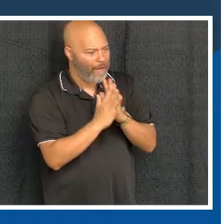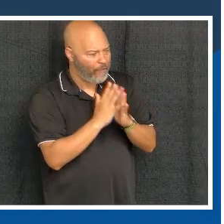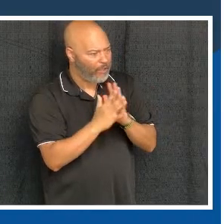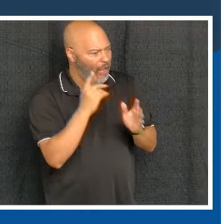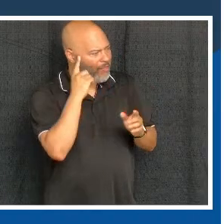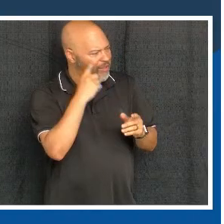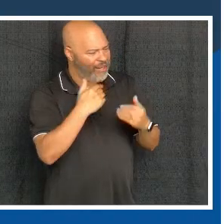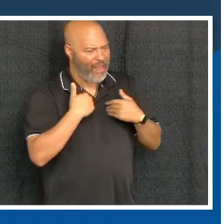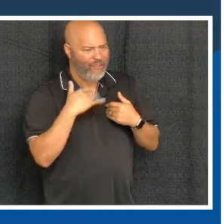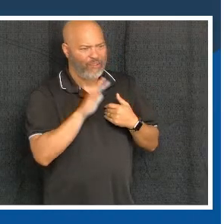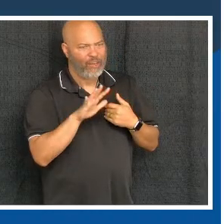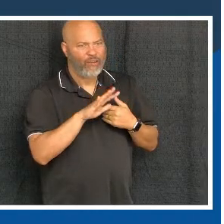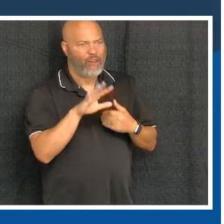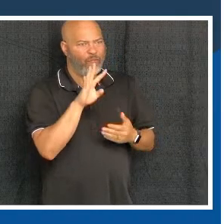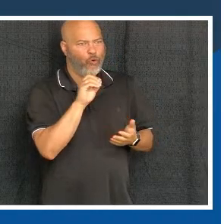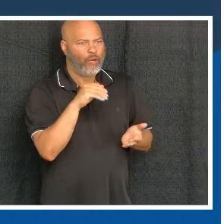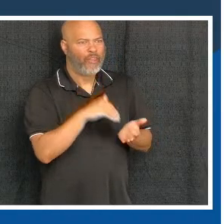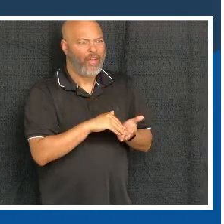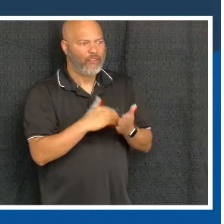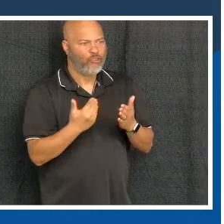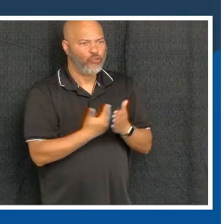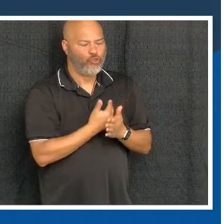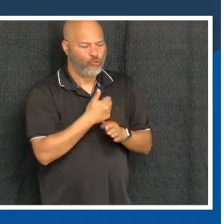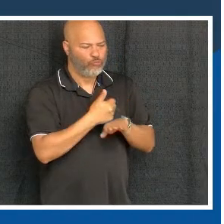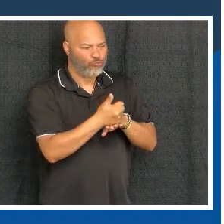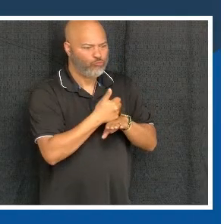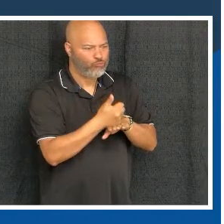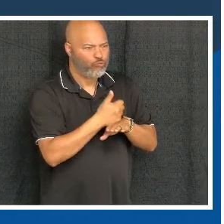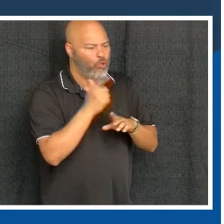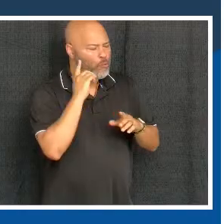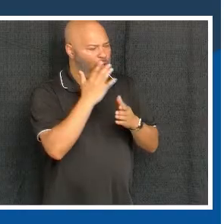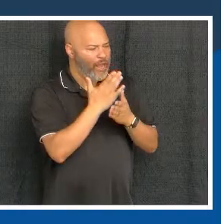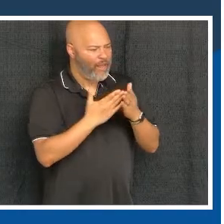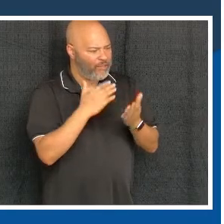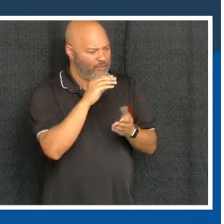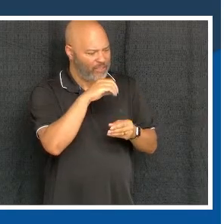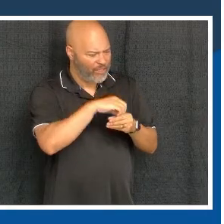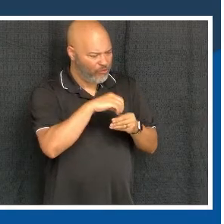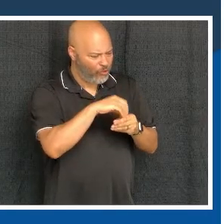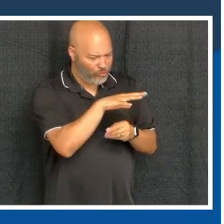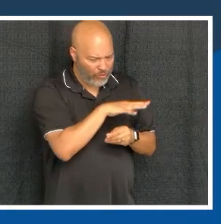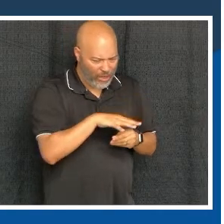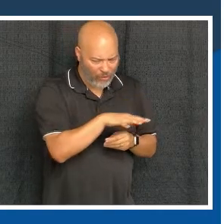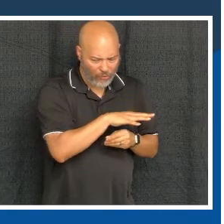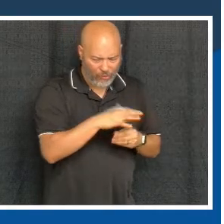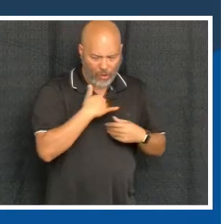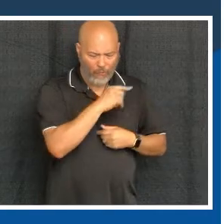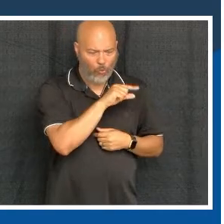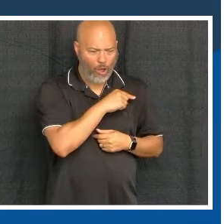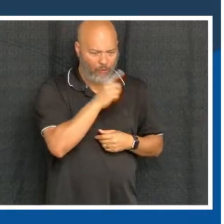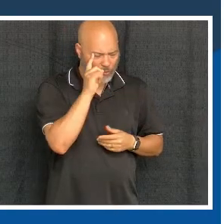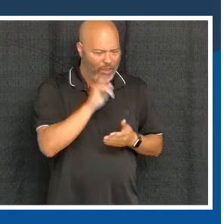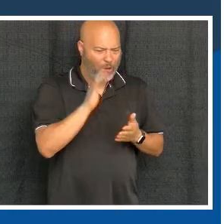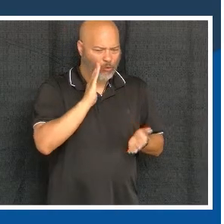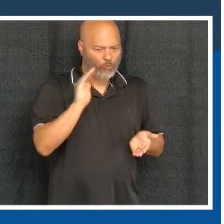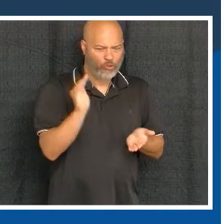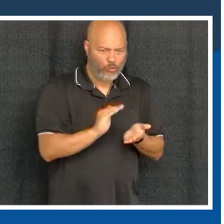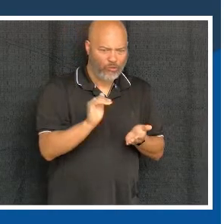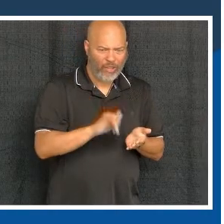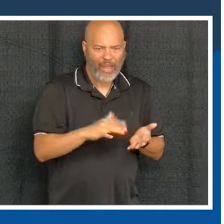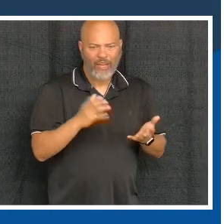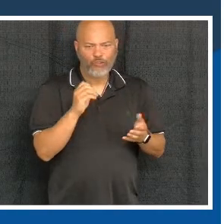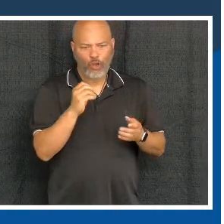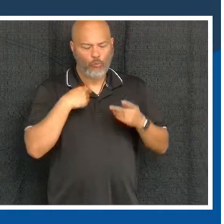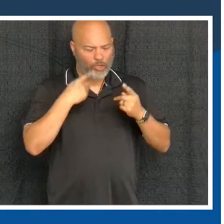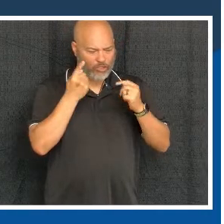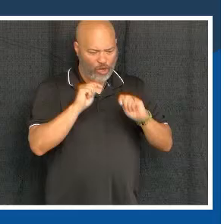site had somewhere in excess of 40,000 new trips per day, but there's some internal circulation so that there's a qualifier for that reduces that. So basically, we're checking